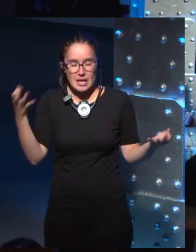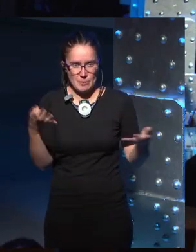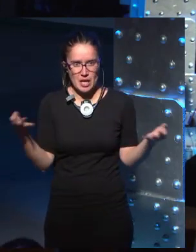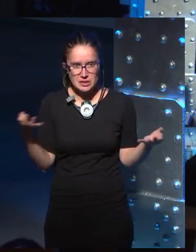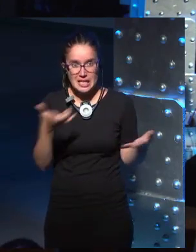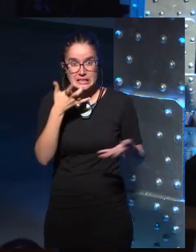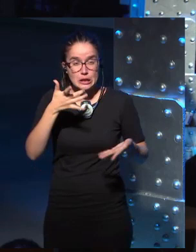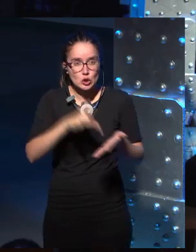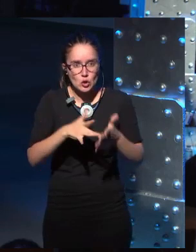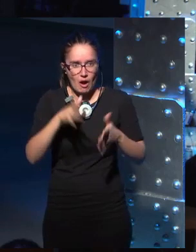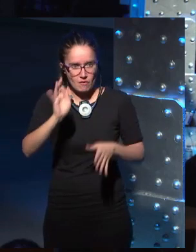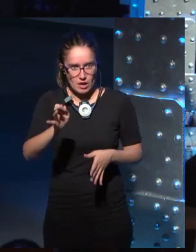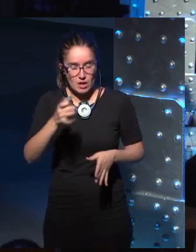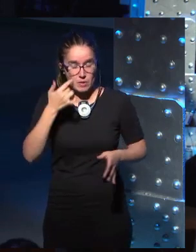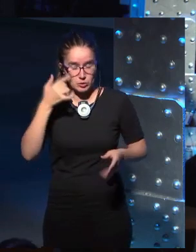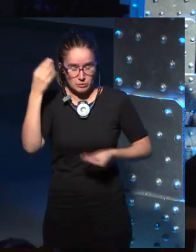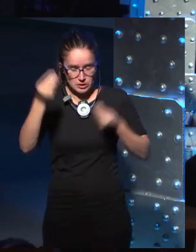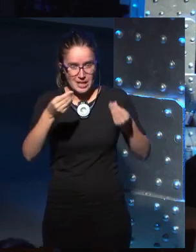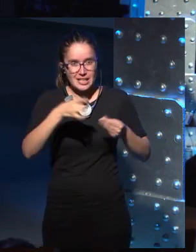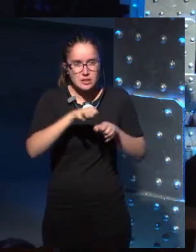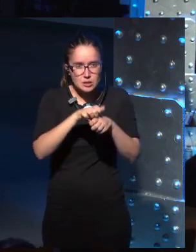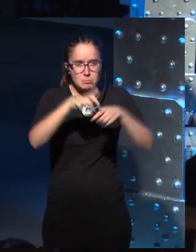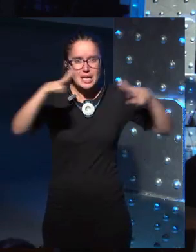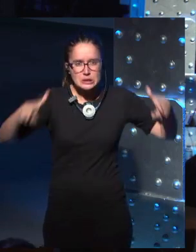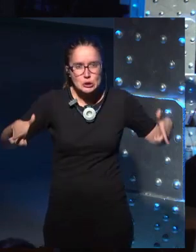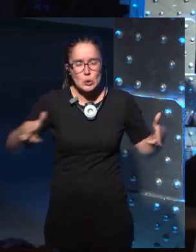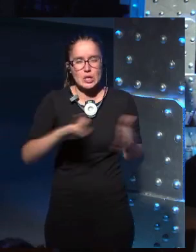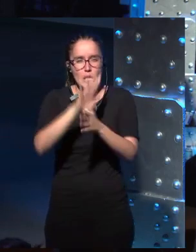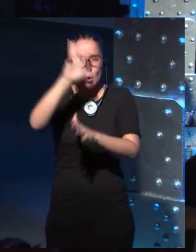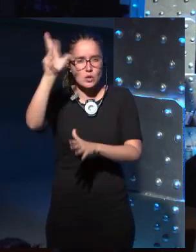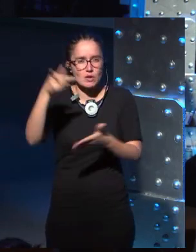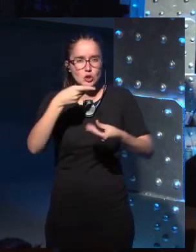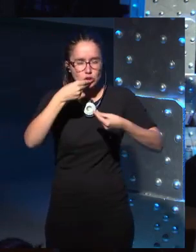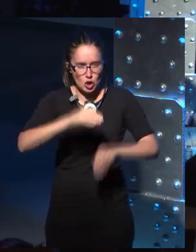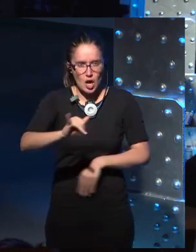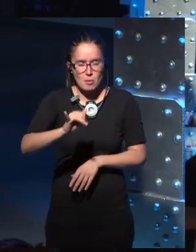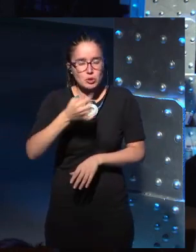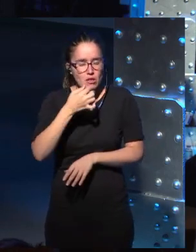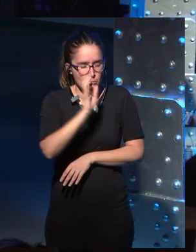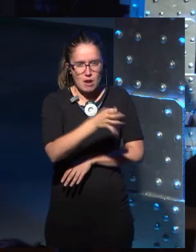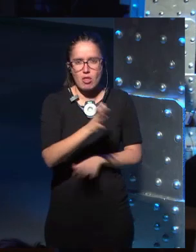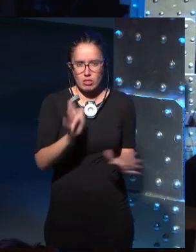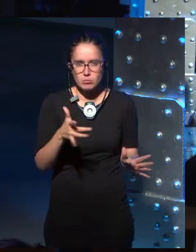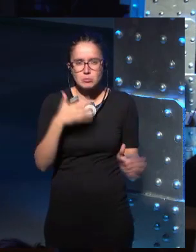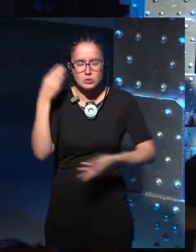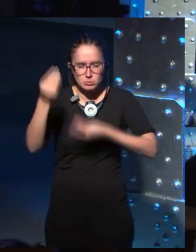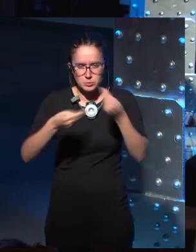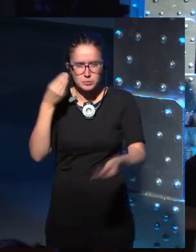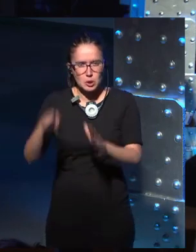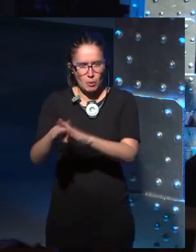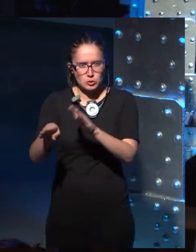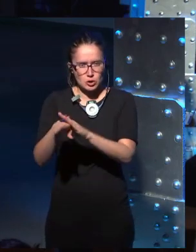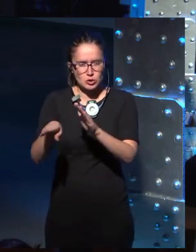correct. Let's say this expansion and universe has a history thing is correct. Let's see what we can deduce from